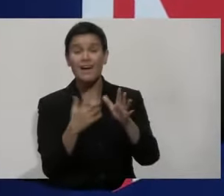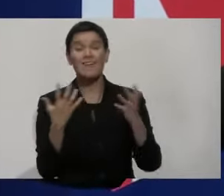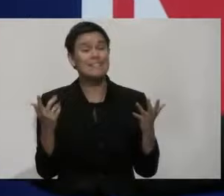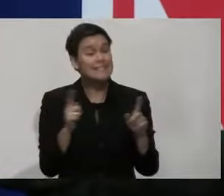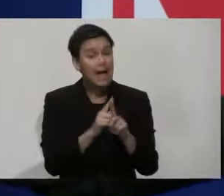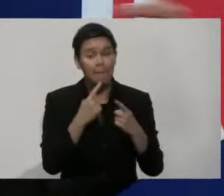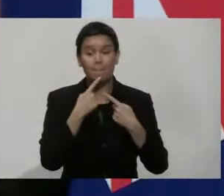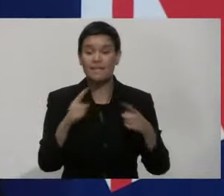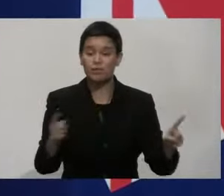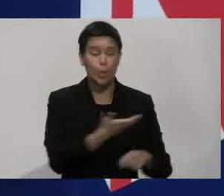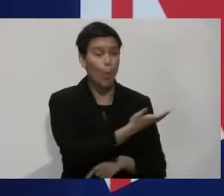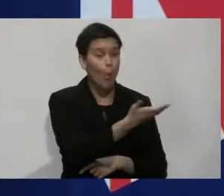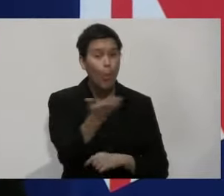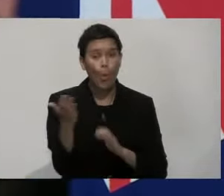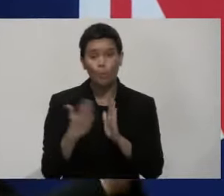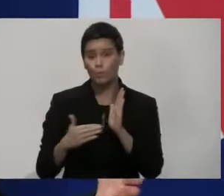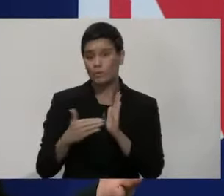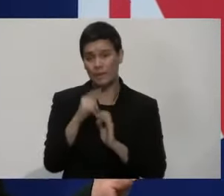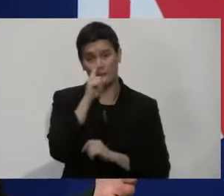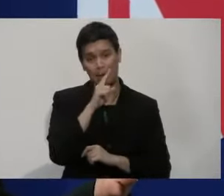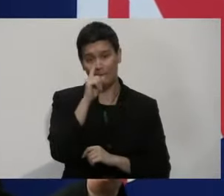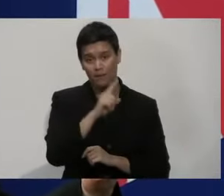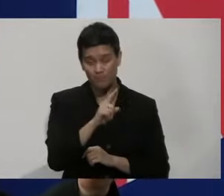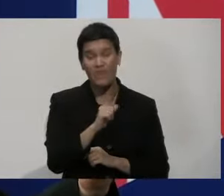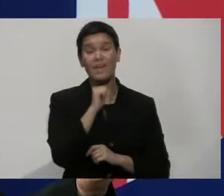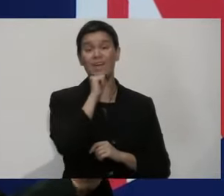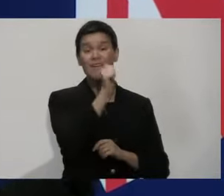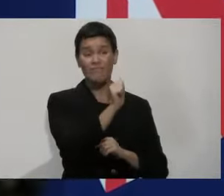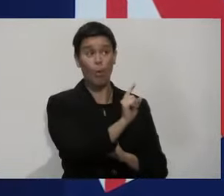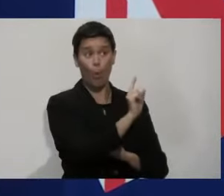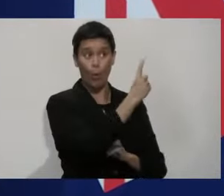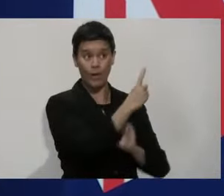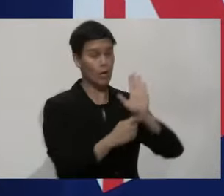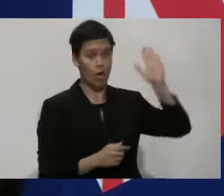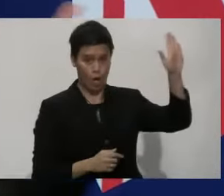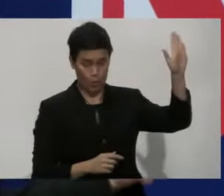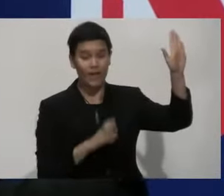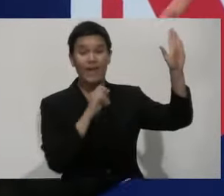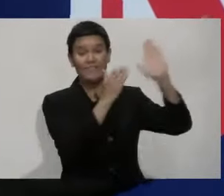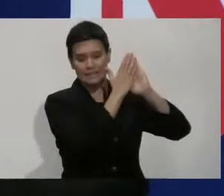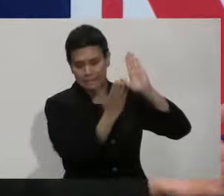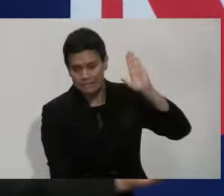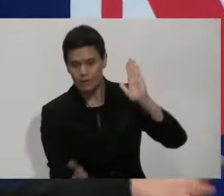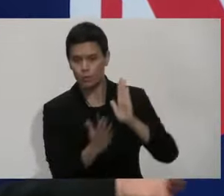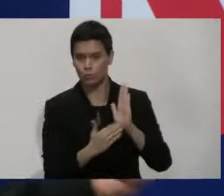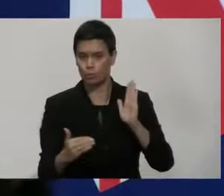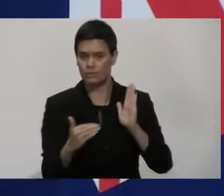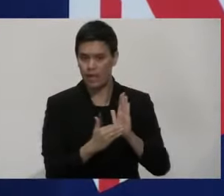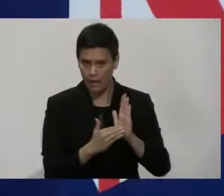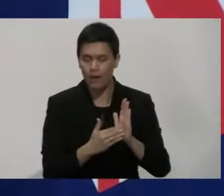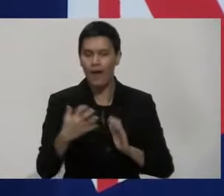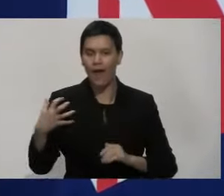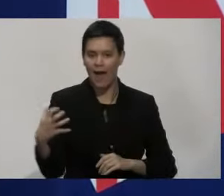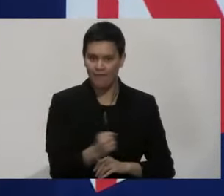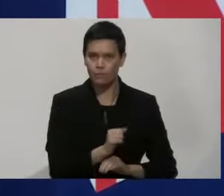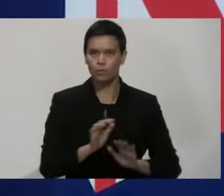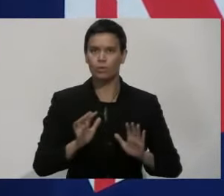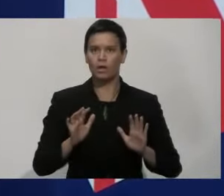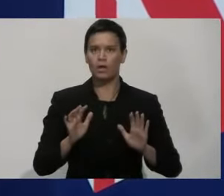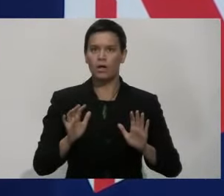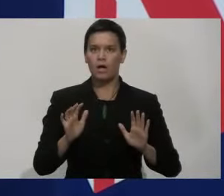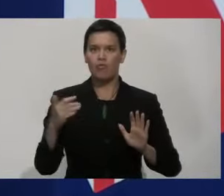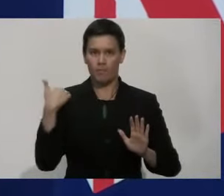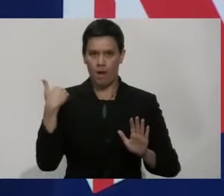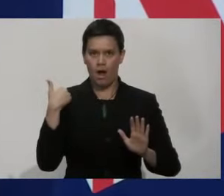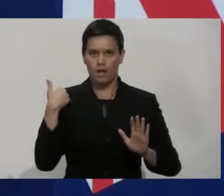of Auckland and when you are in other parts of the country, it is a constant reminder to ourselves that we are